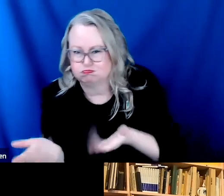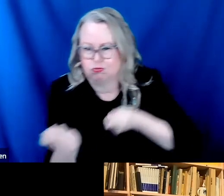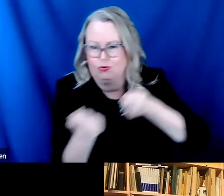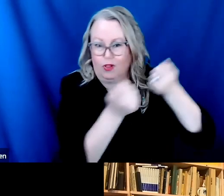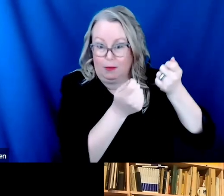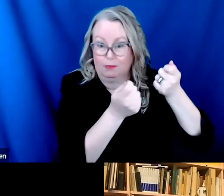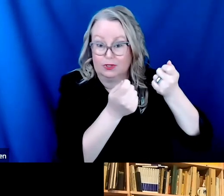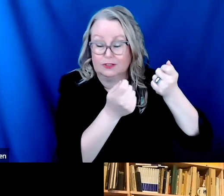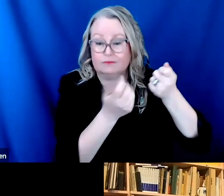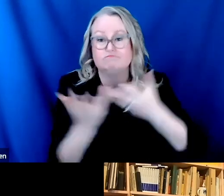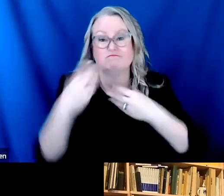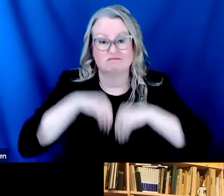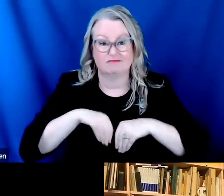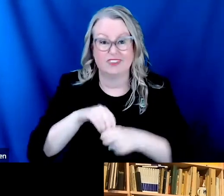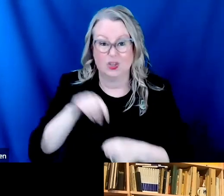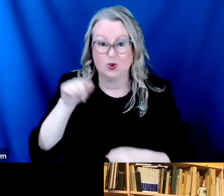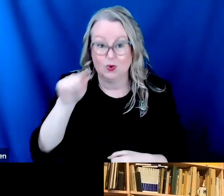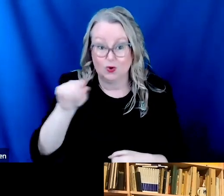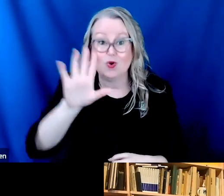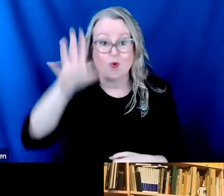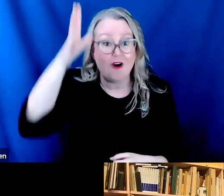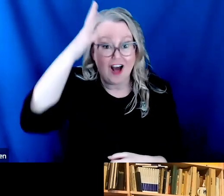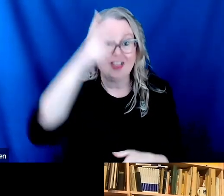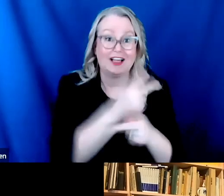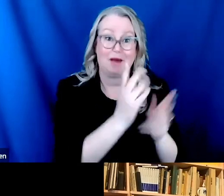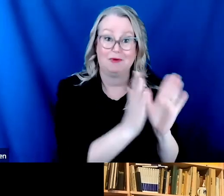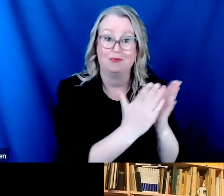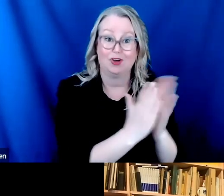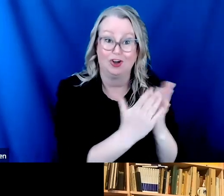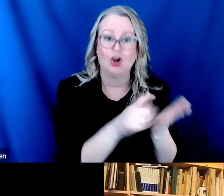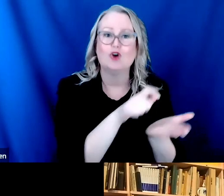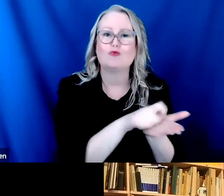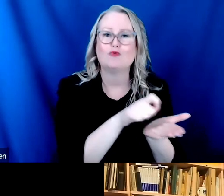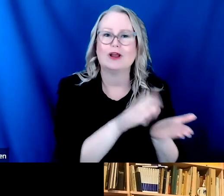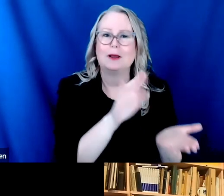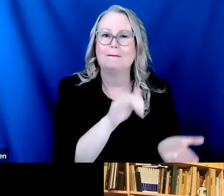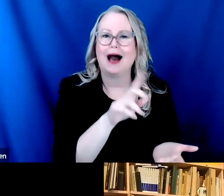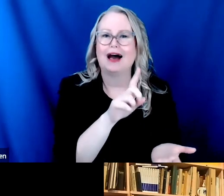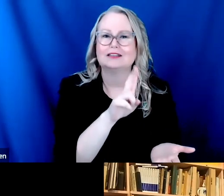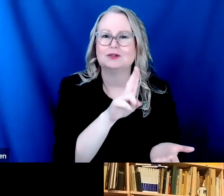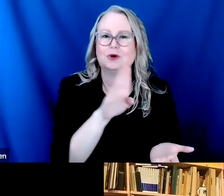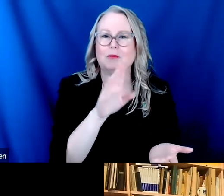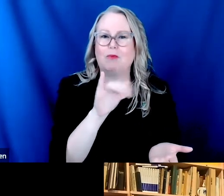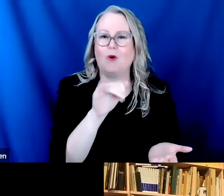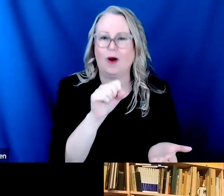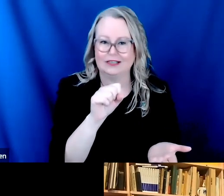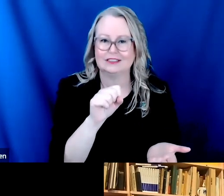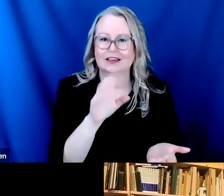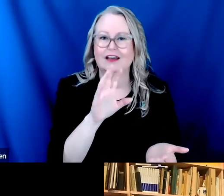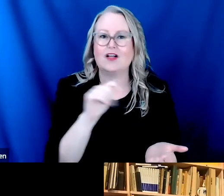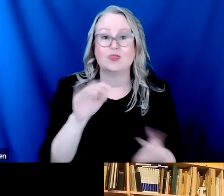remember that your father kept a copy of Du Bois's The Souls of Black Folk prominently displayed on his